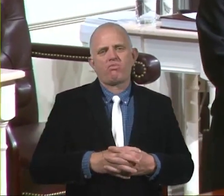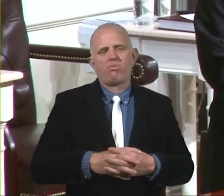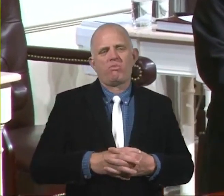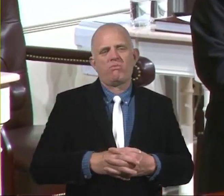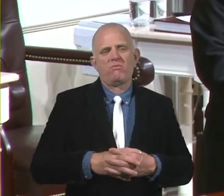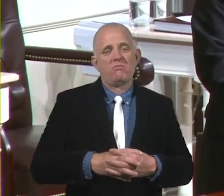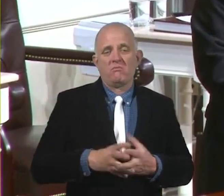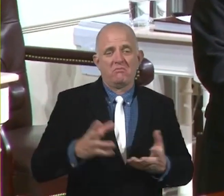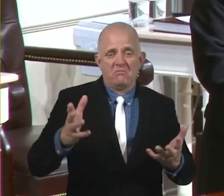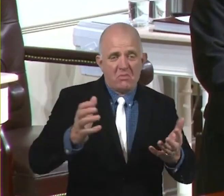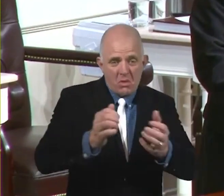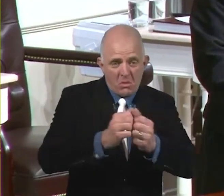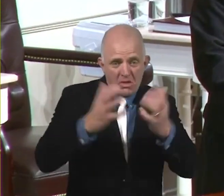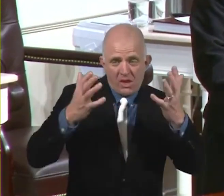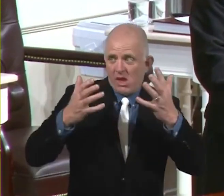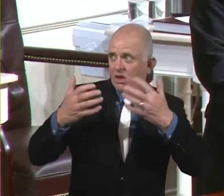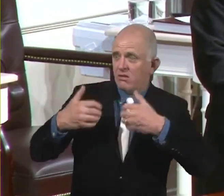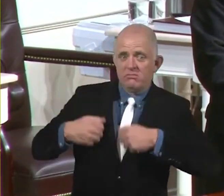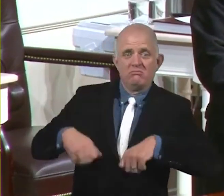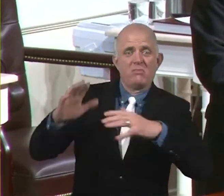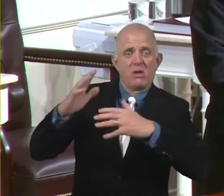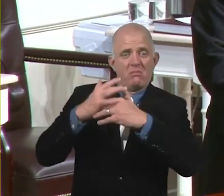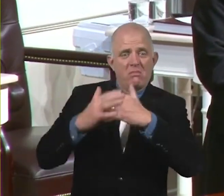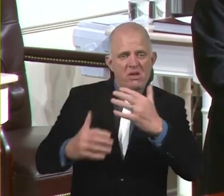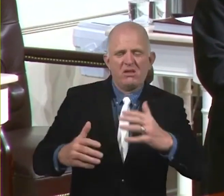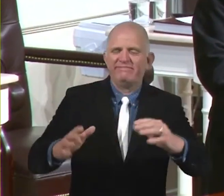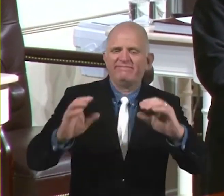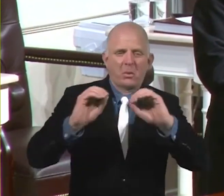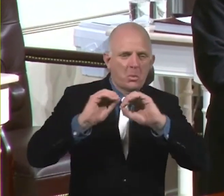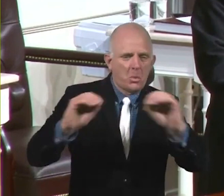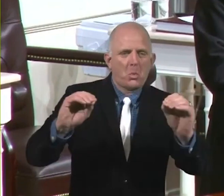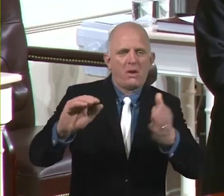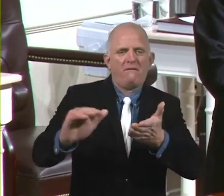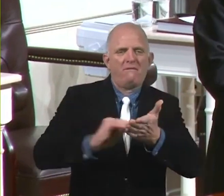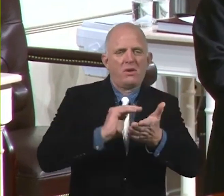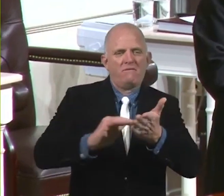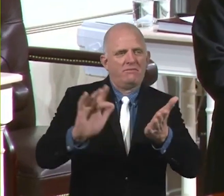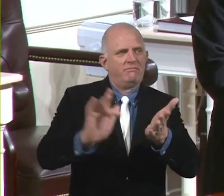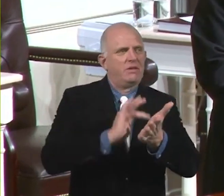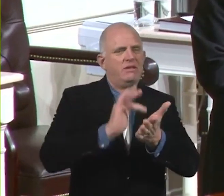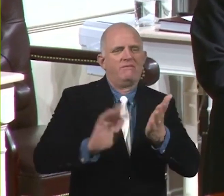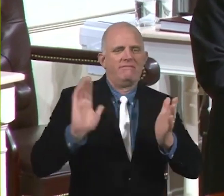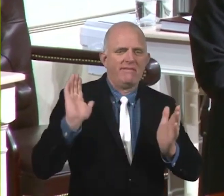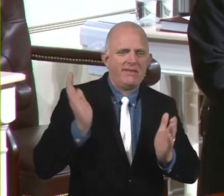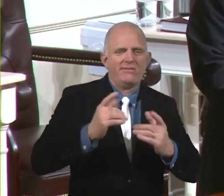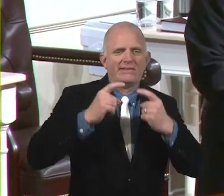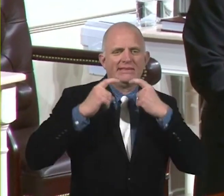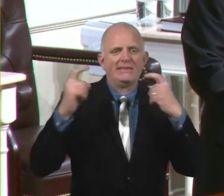Without the shedding of blood, there is no remission of sin.